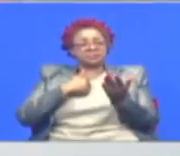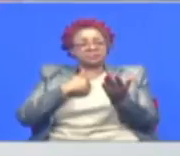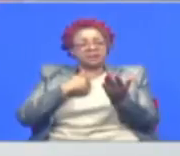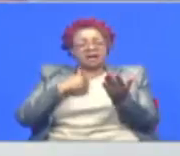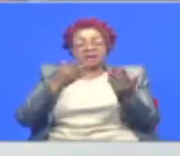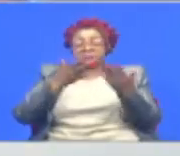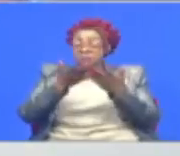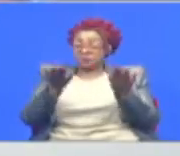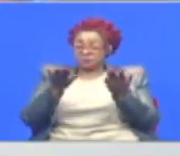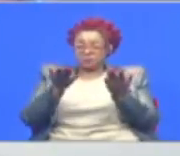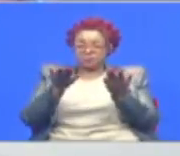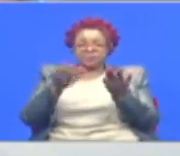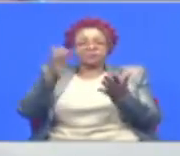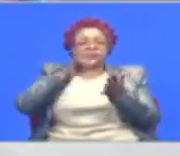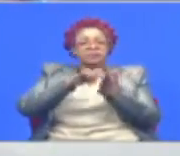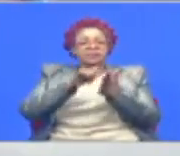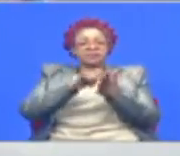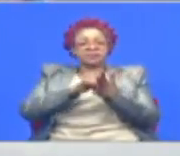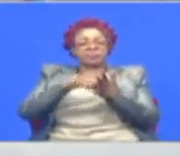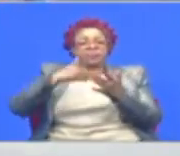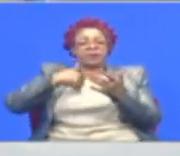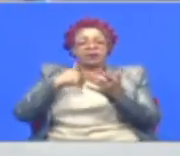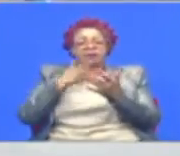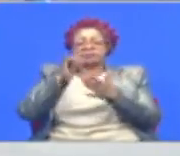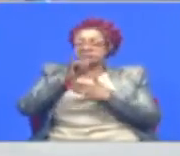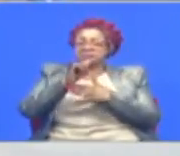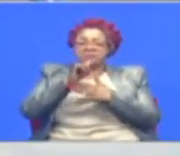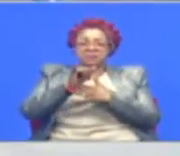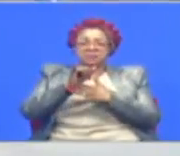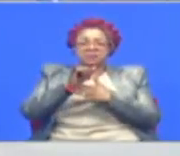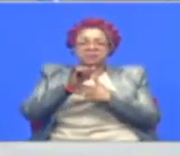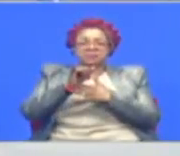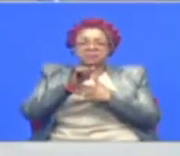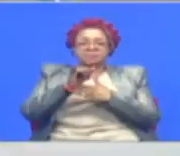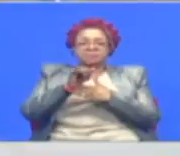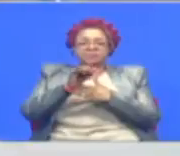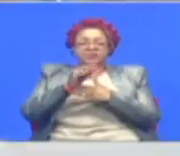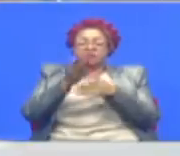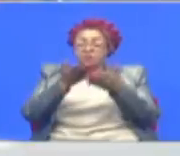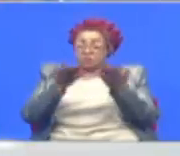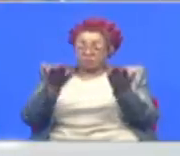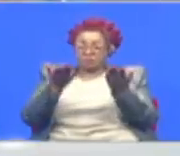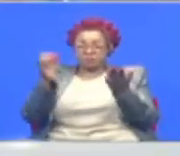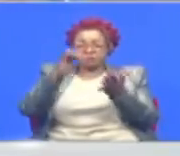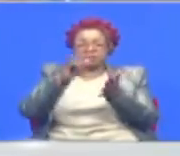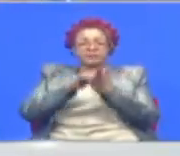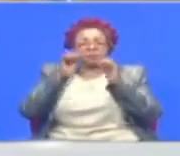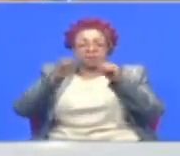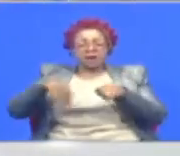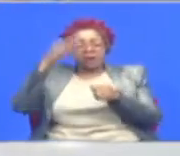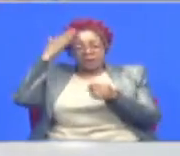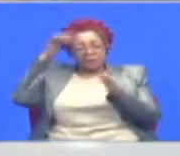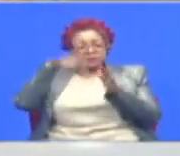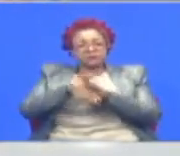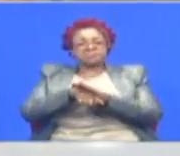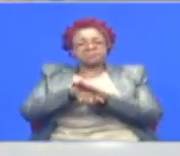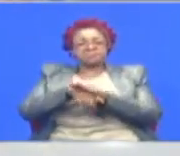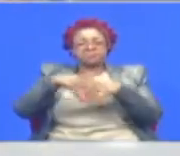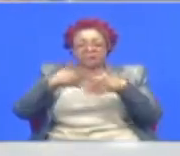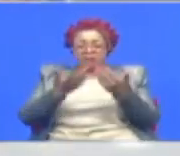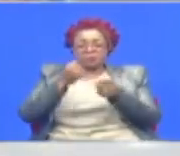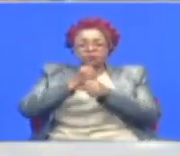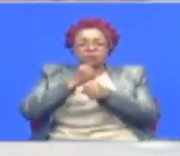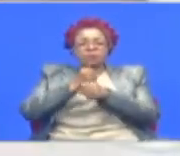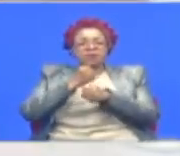unyenyekevu, nira ya usikivu, nira ya upole kwenu, niweze kujua zaidi jinsi ya kufanya